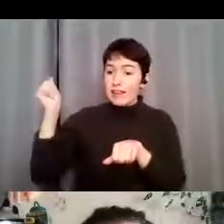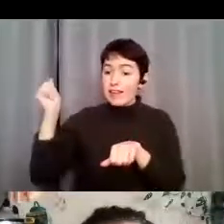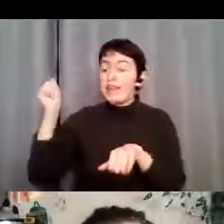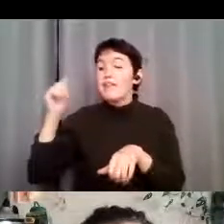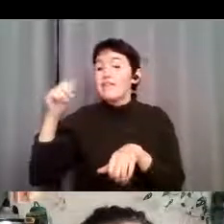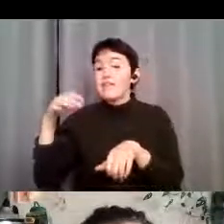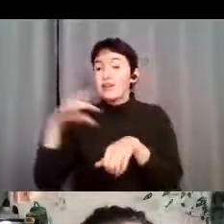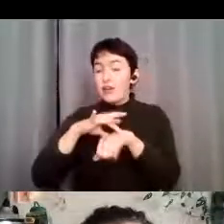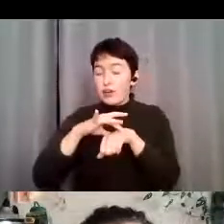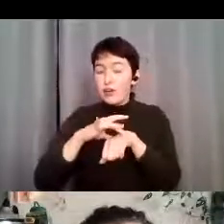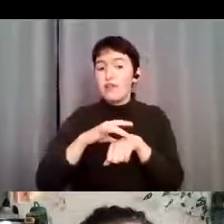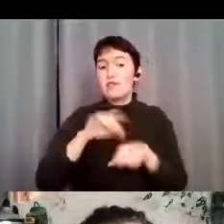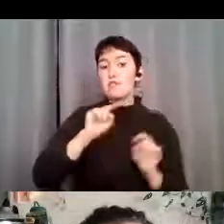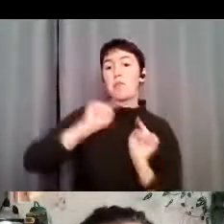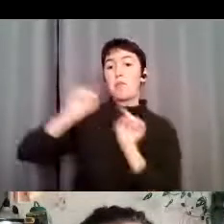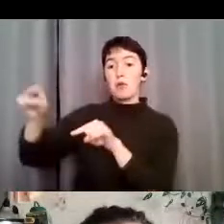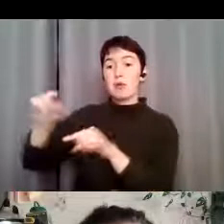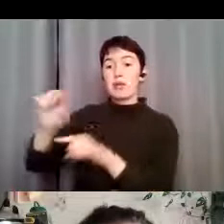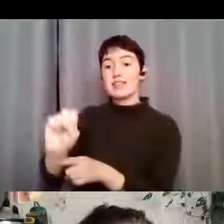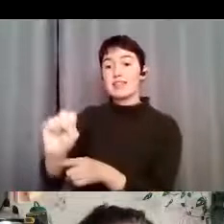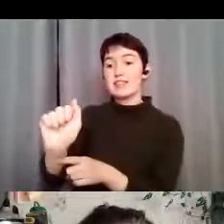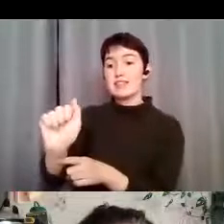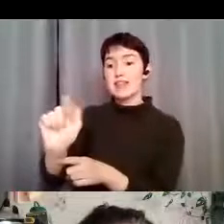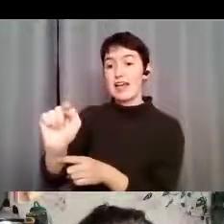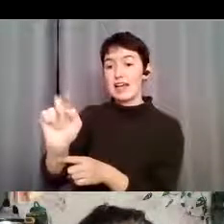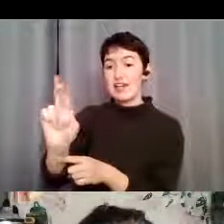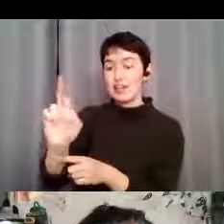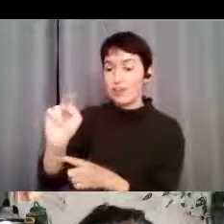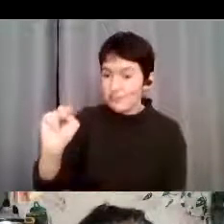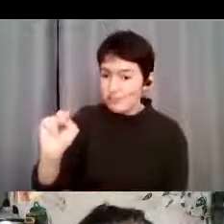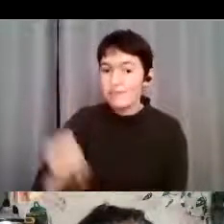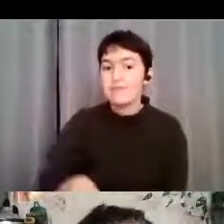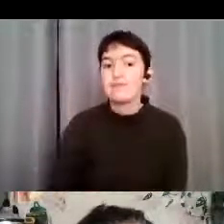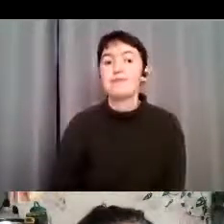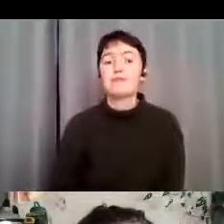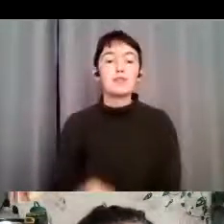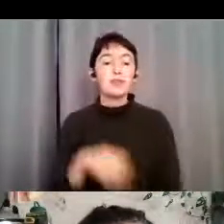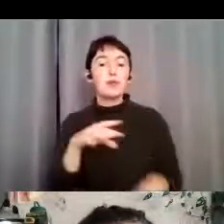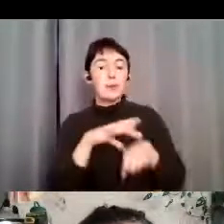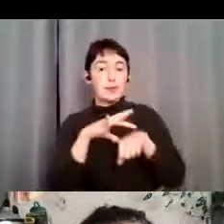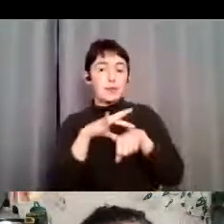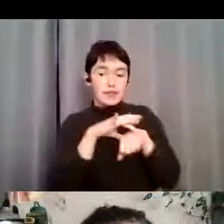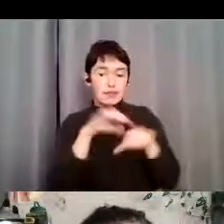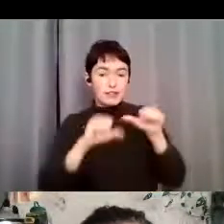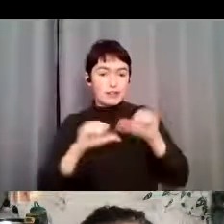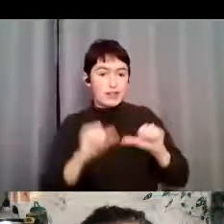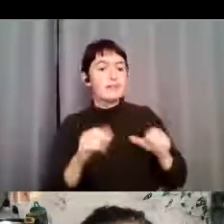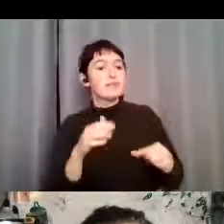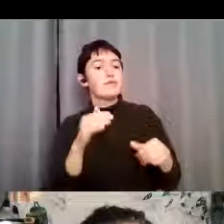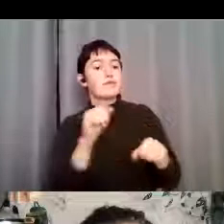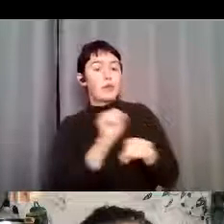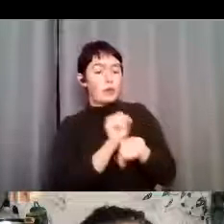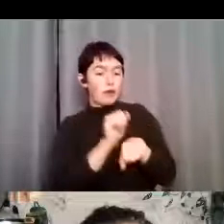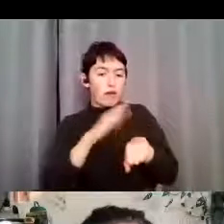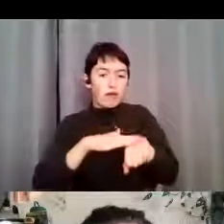and tell us all about what it sees there. So planetary scientists like Zibby spend a lot of their time working with spacecraft. There